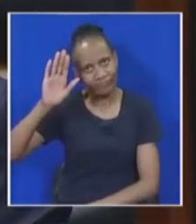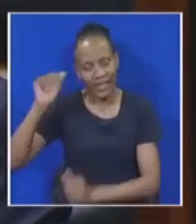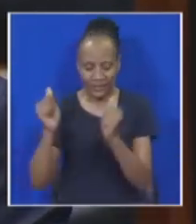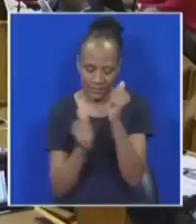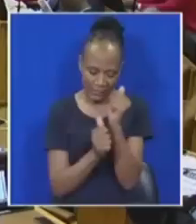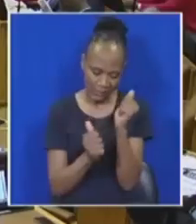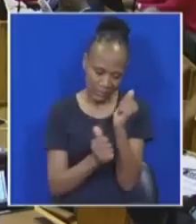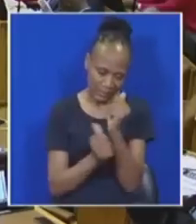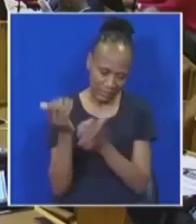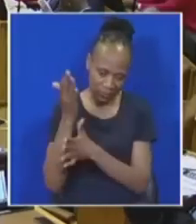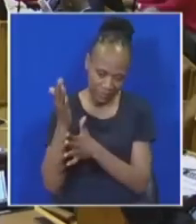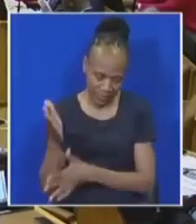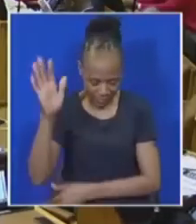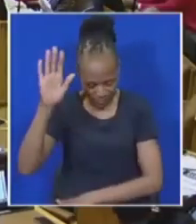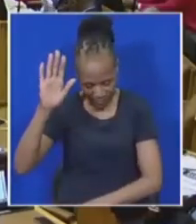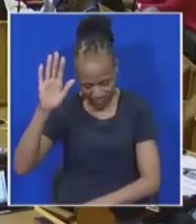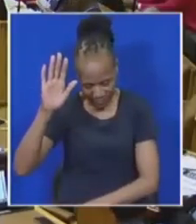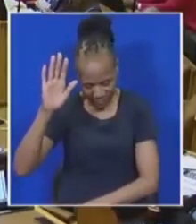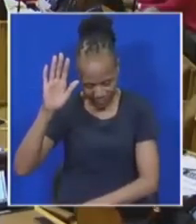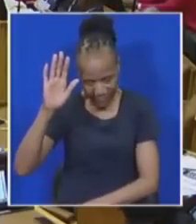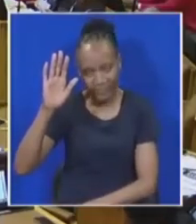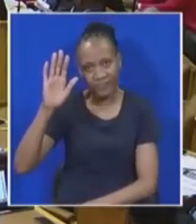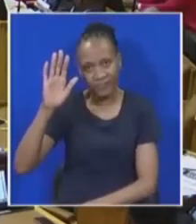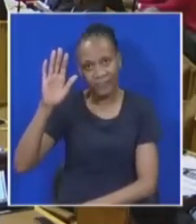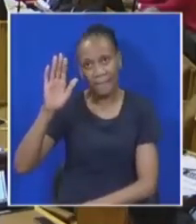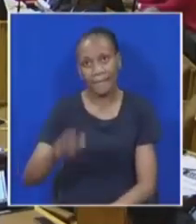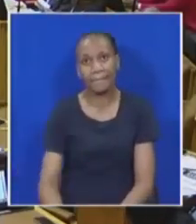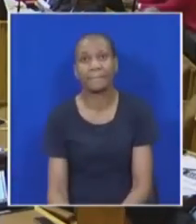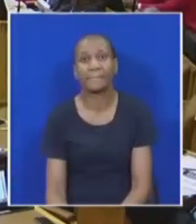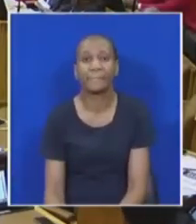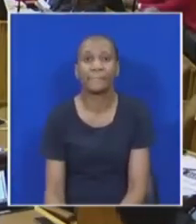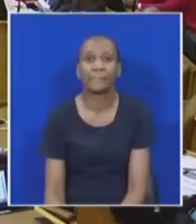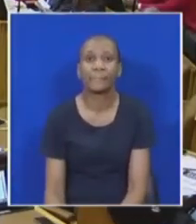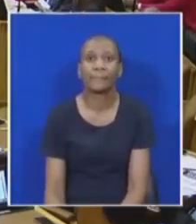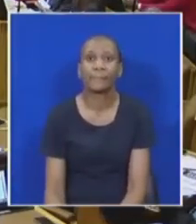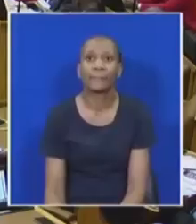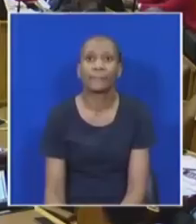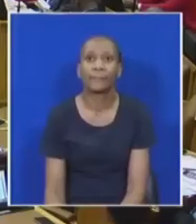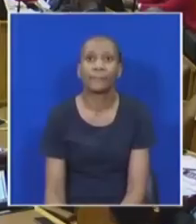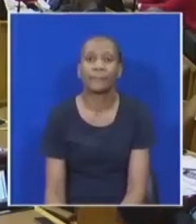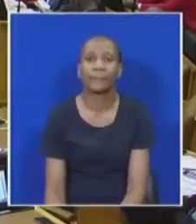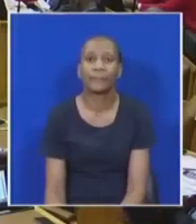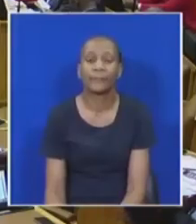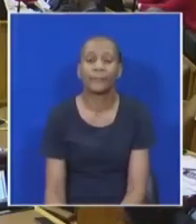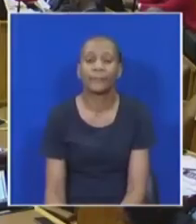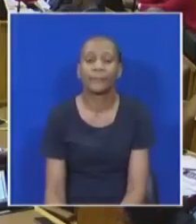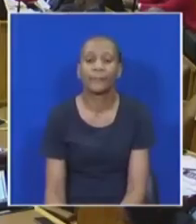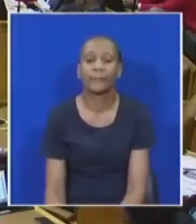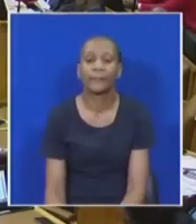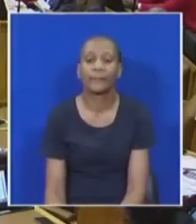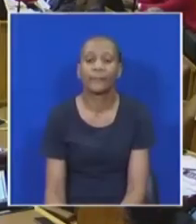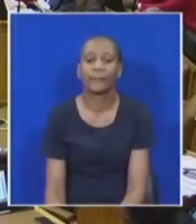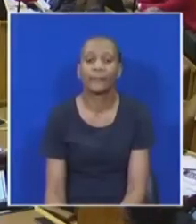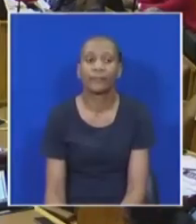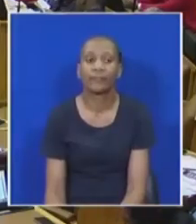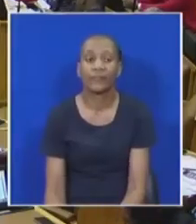Speaker. Honorable Kwangwa, yes. What's may the I have your attention, please? Yes. The principle that that we should